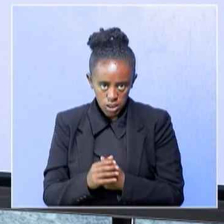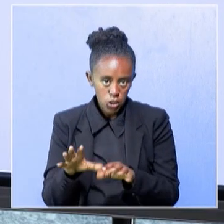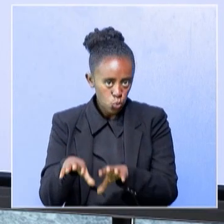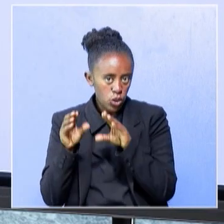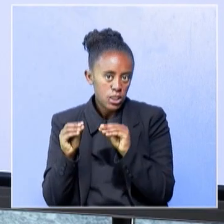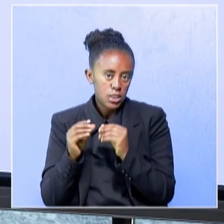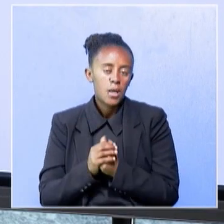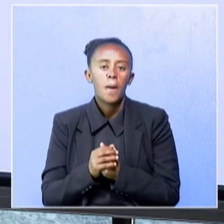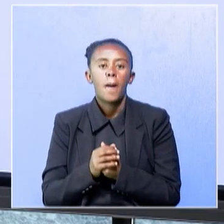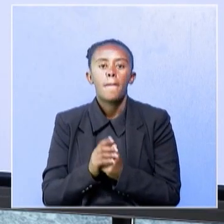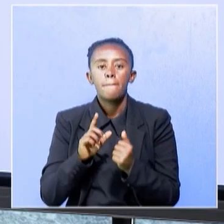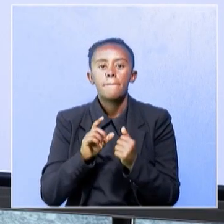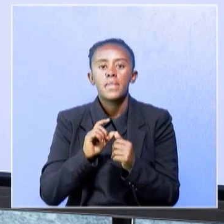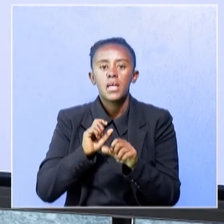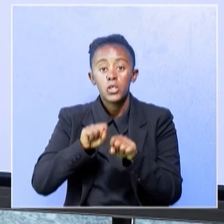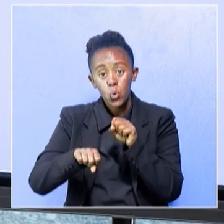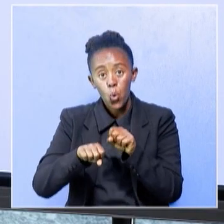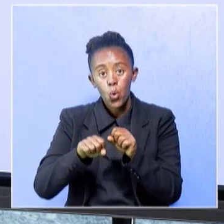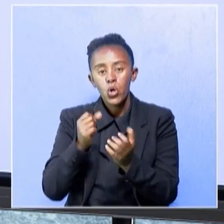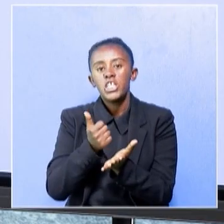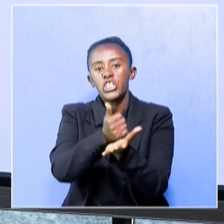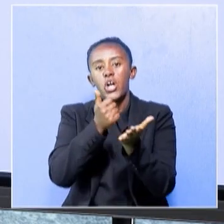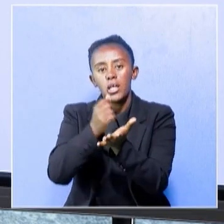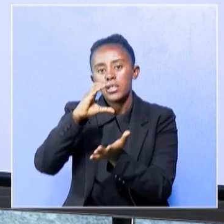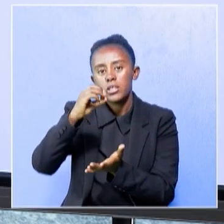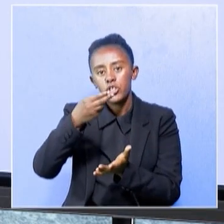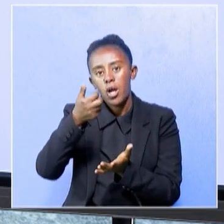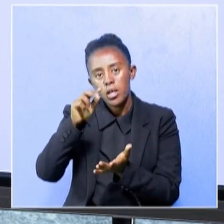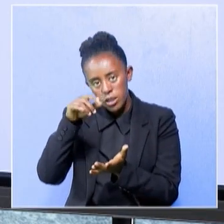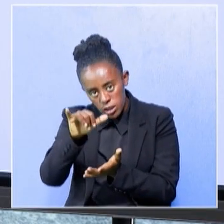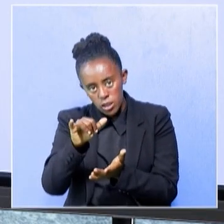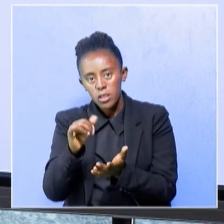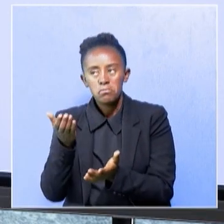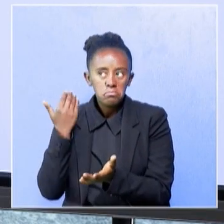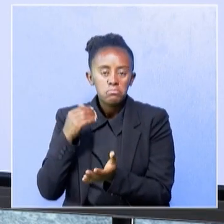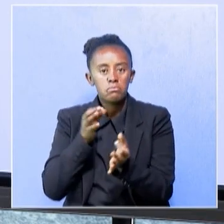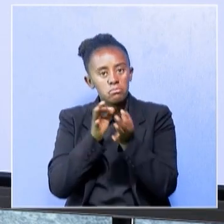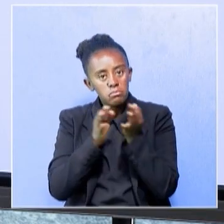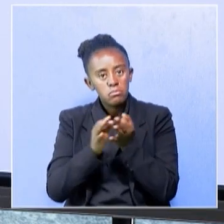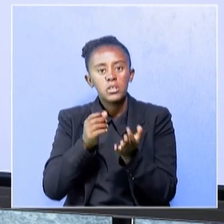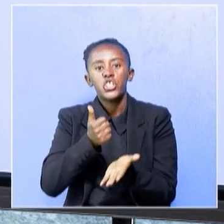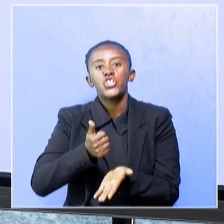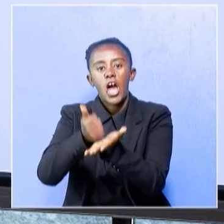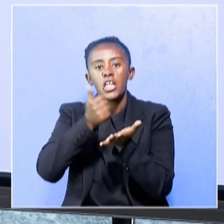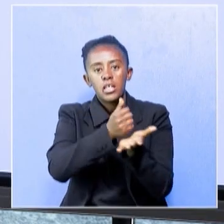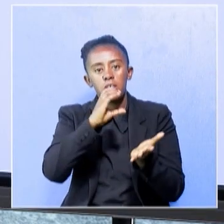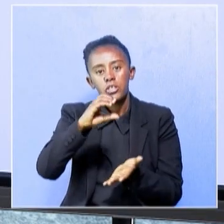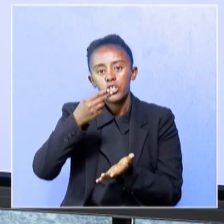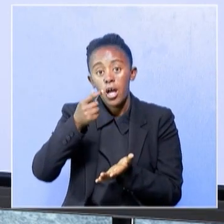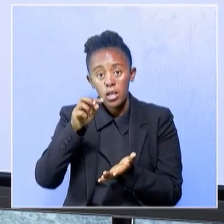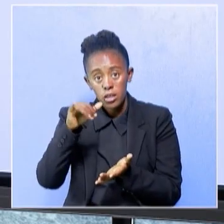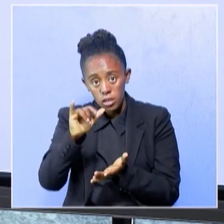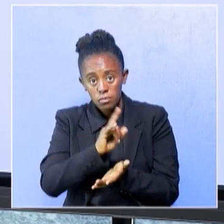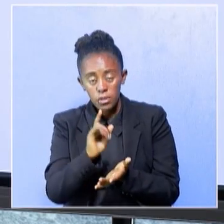Students. So charity, as I have tried to mention or stated it earlier, charity means it's a kind